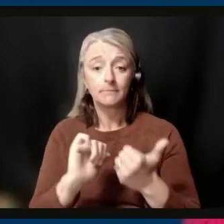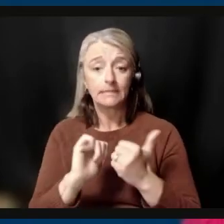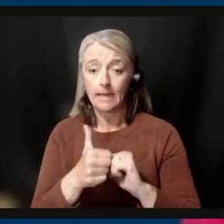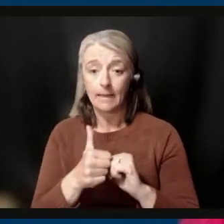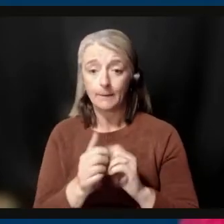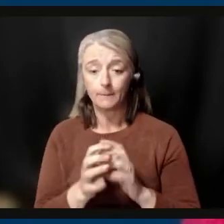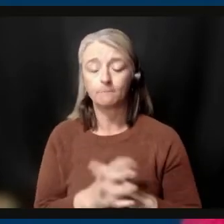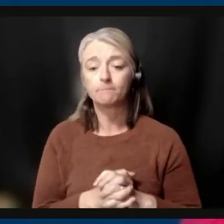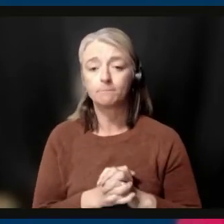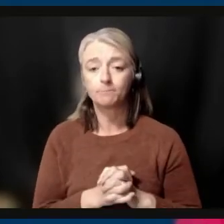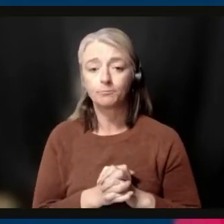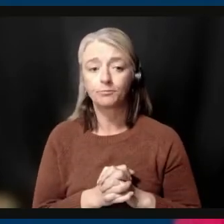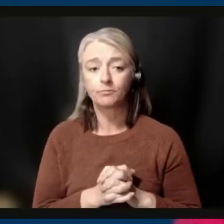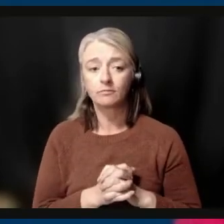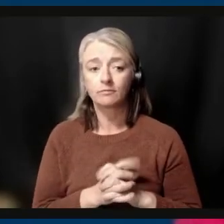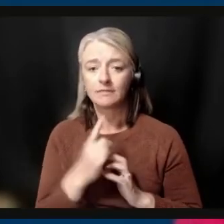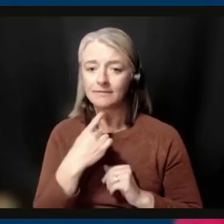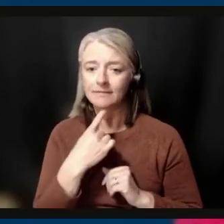telling them whether